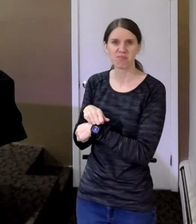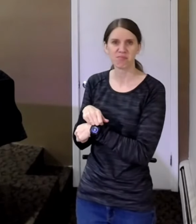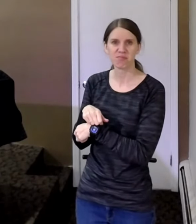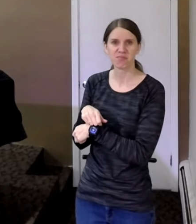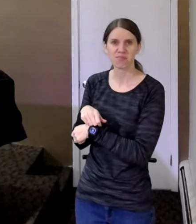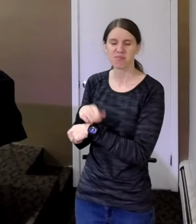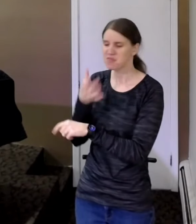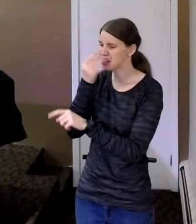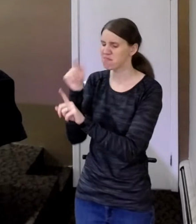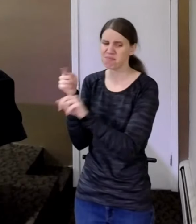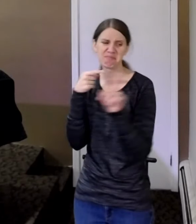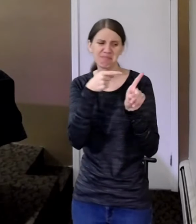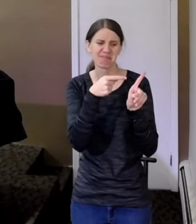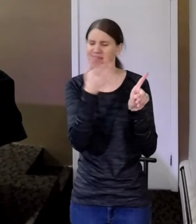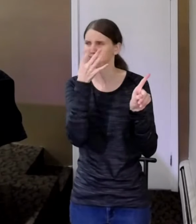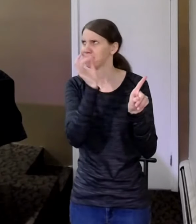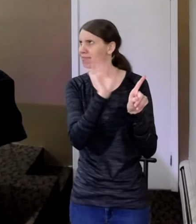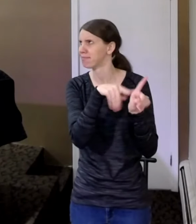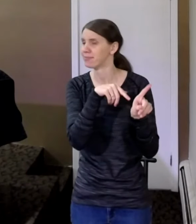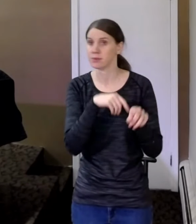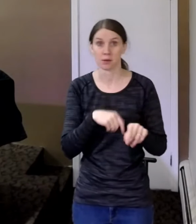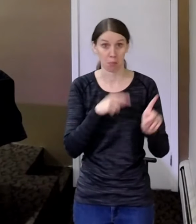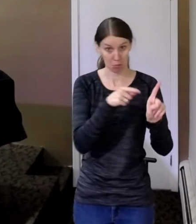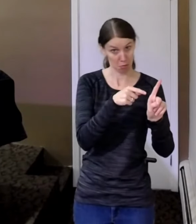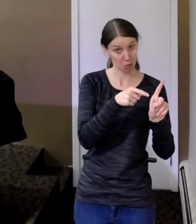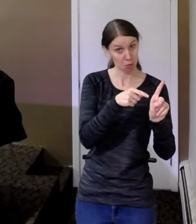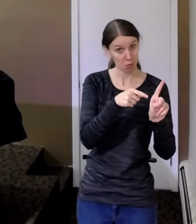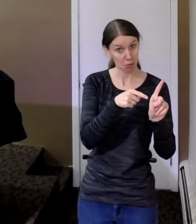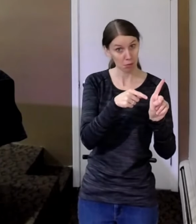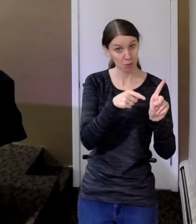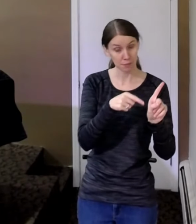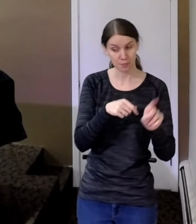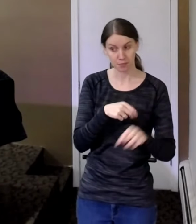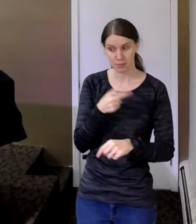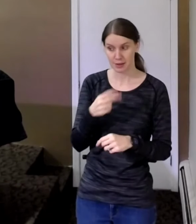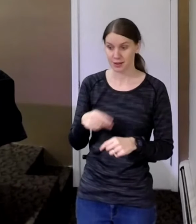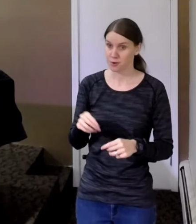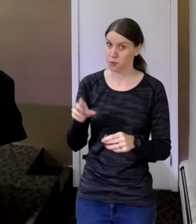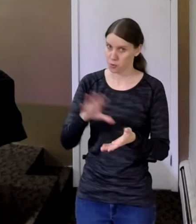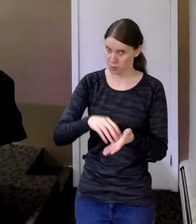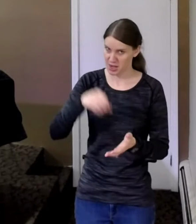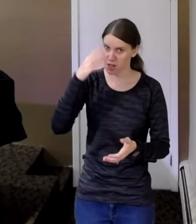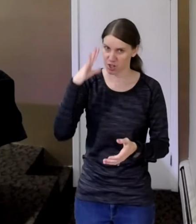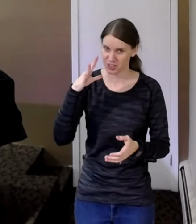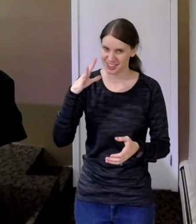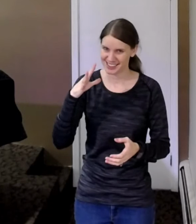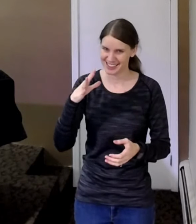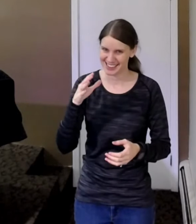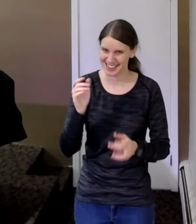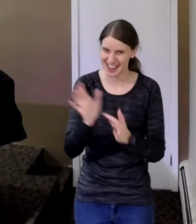glory he thinks he deserves. And we have a biblical case of road rage.